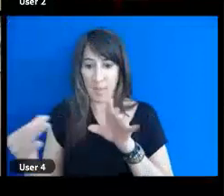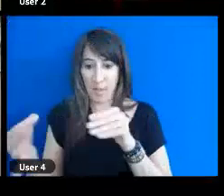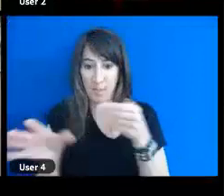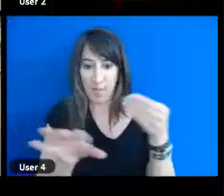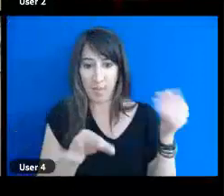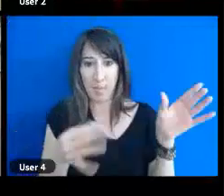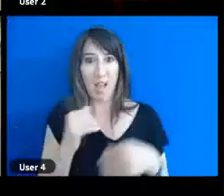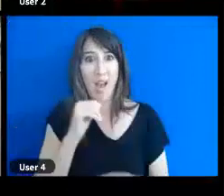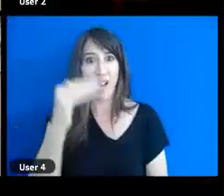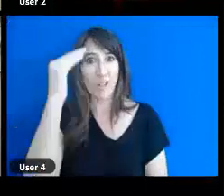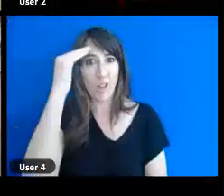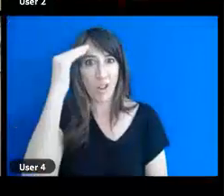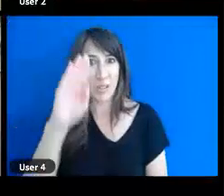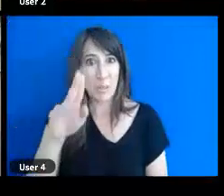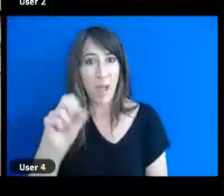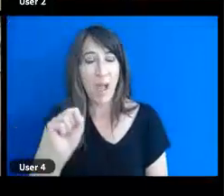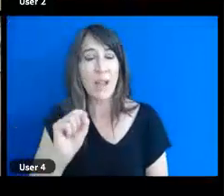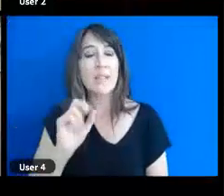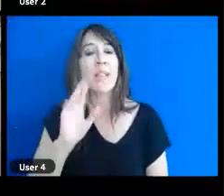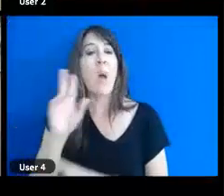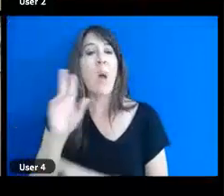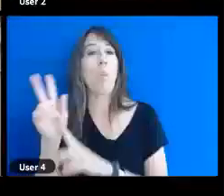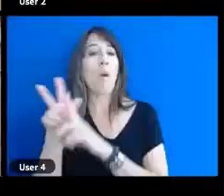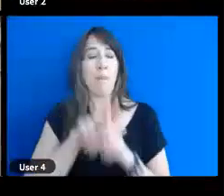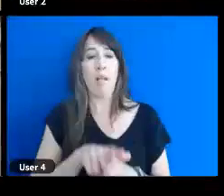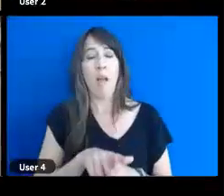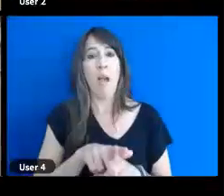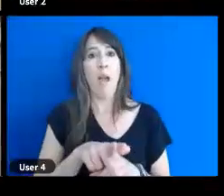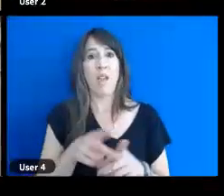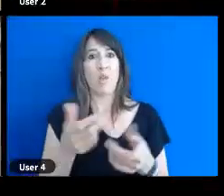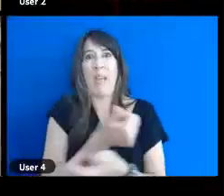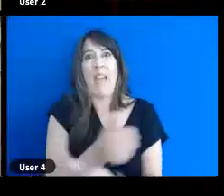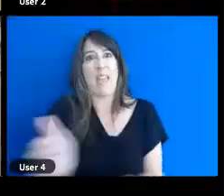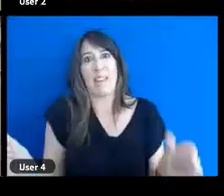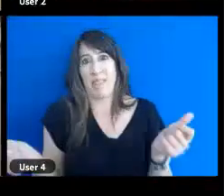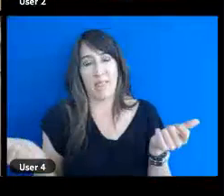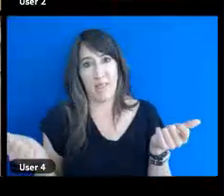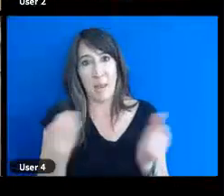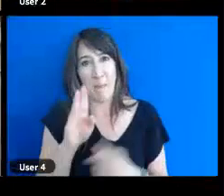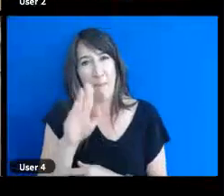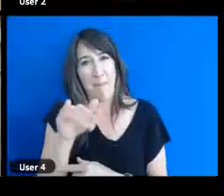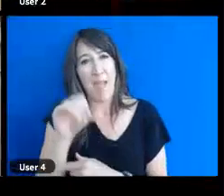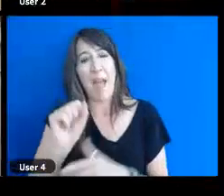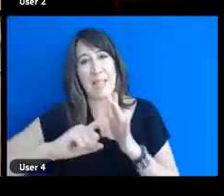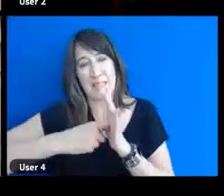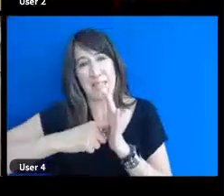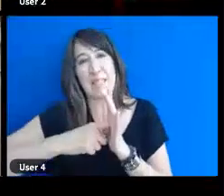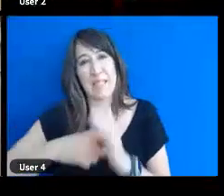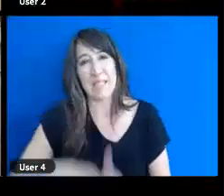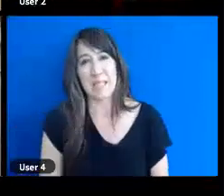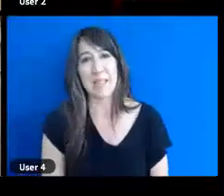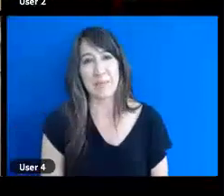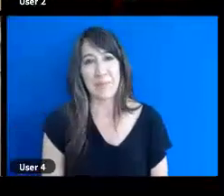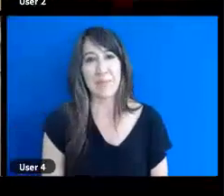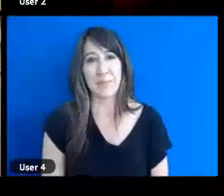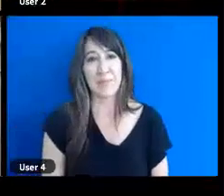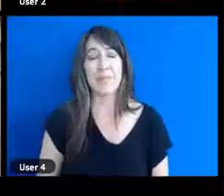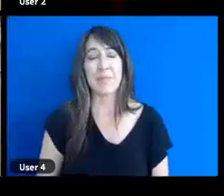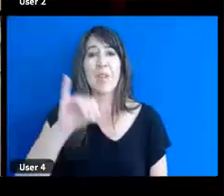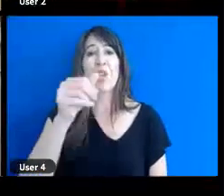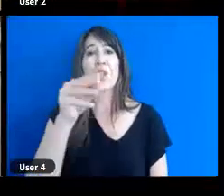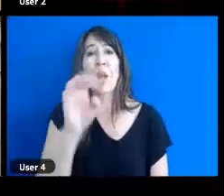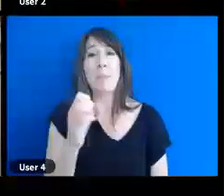our hiring decisions. And that will be, as you begin to peel back the layers of unconscious bias, that will apply to Jamie,